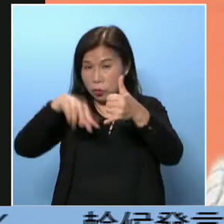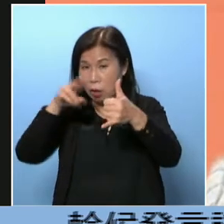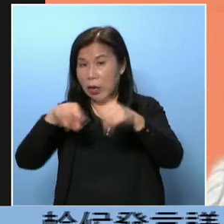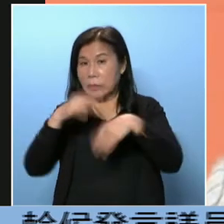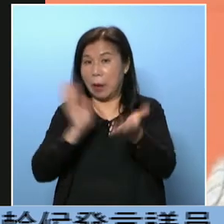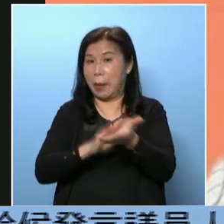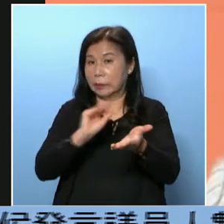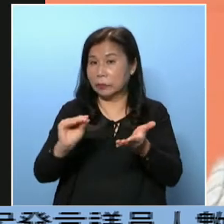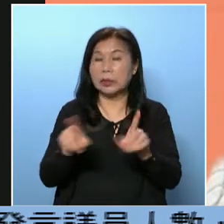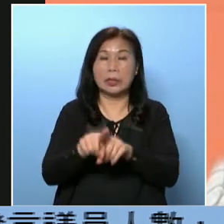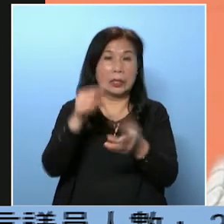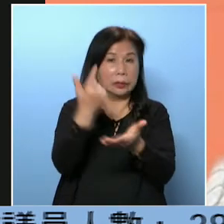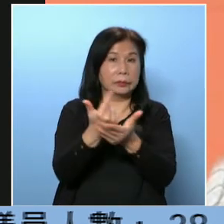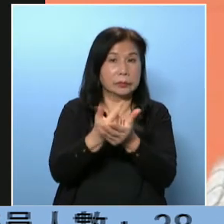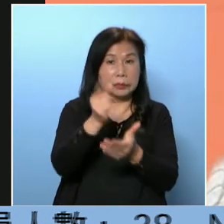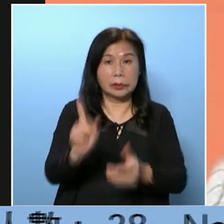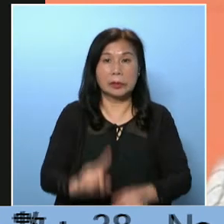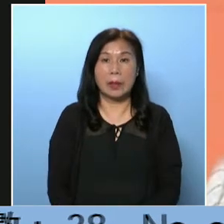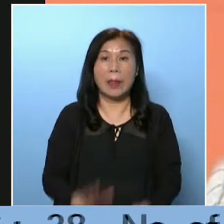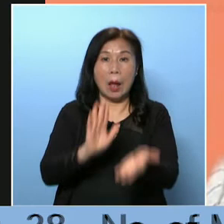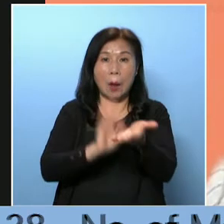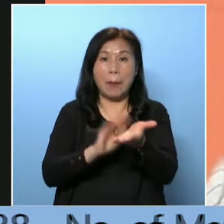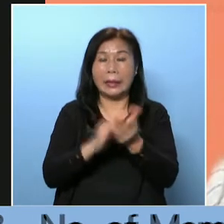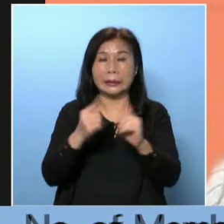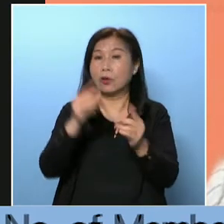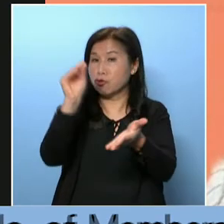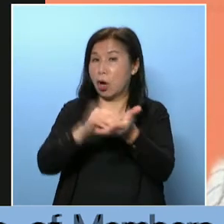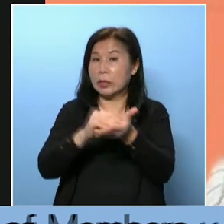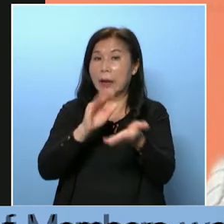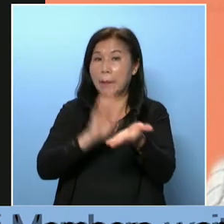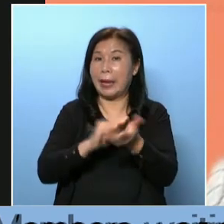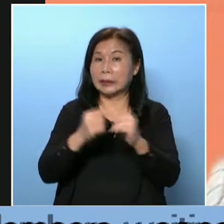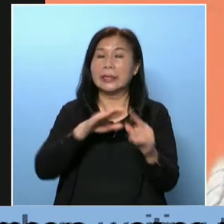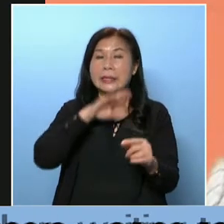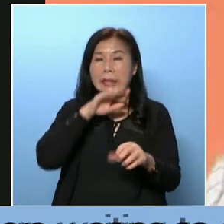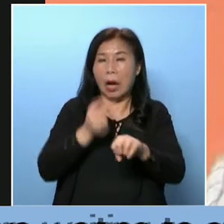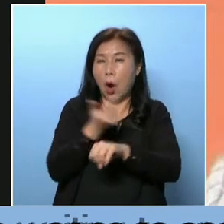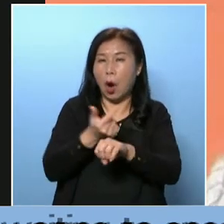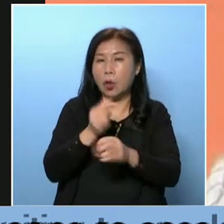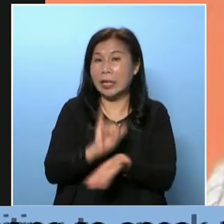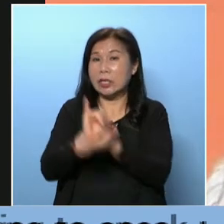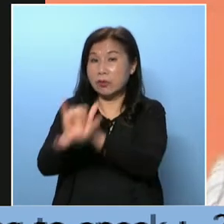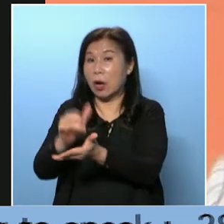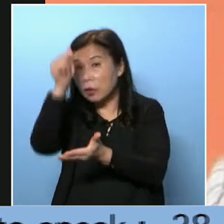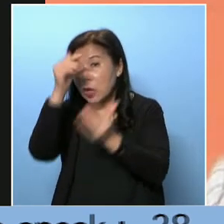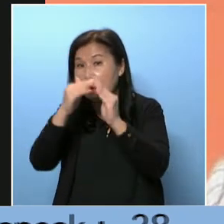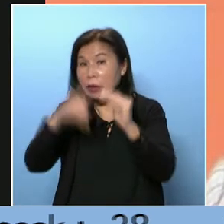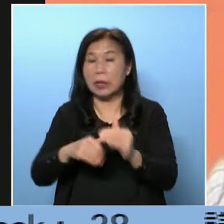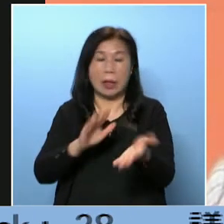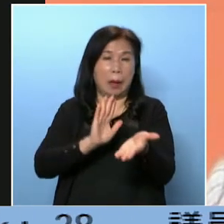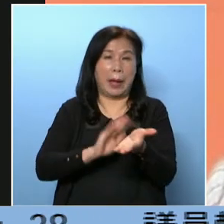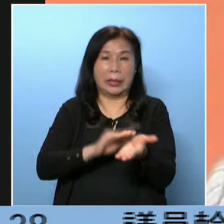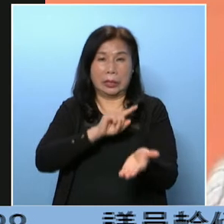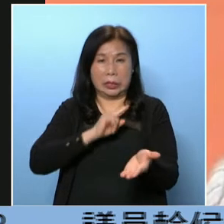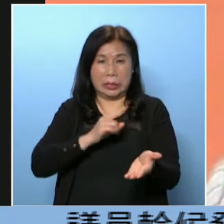early treatment. The serious bottleneck happens that After confirmation, the patient might very long to